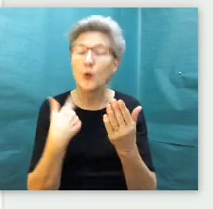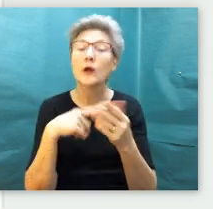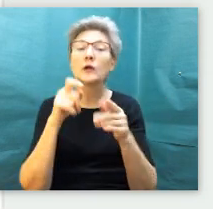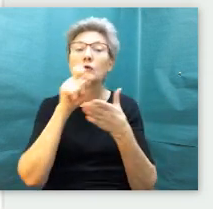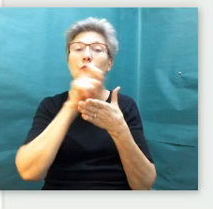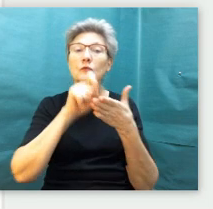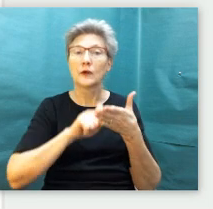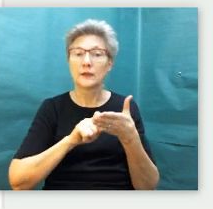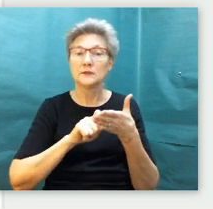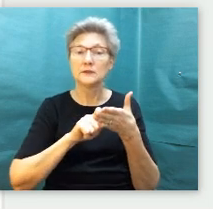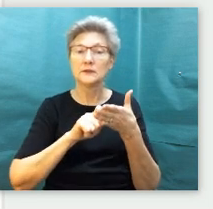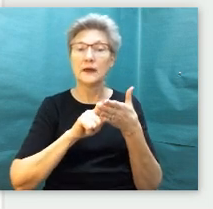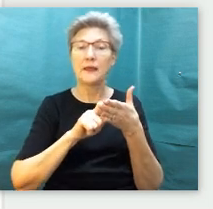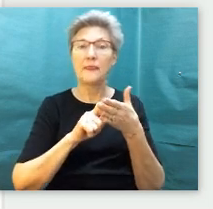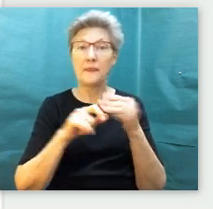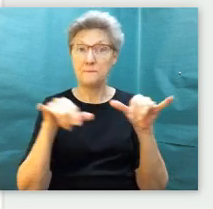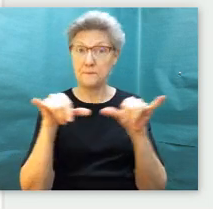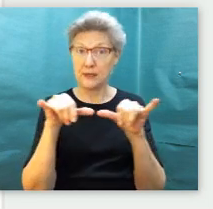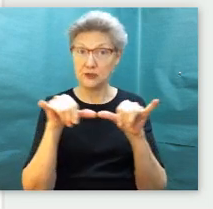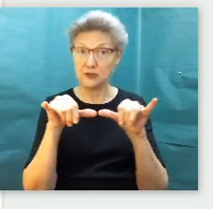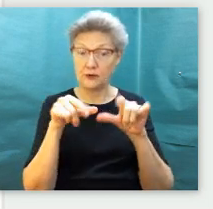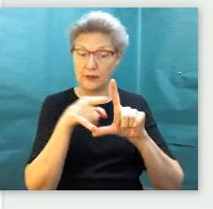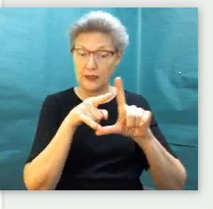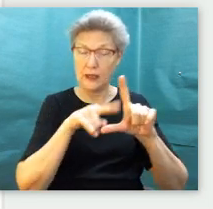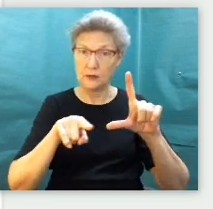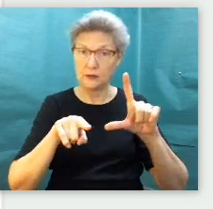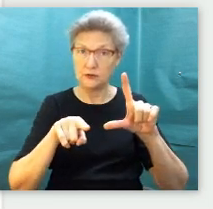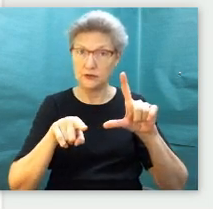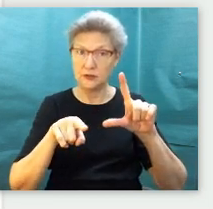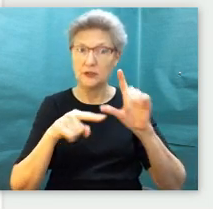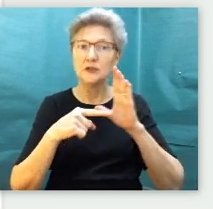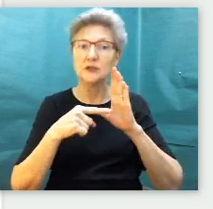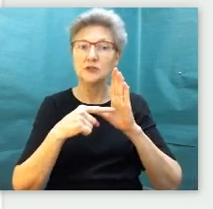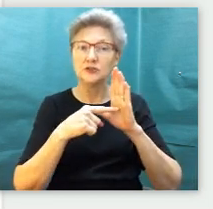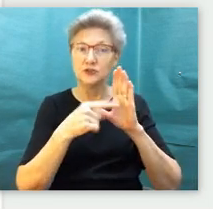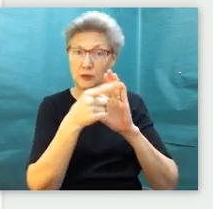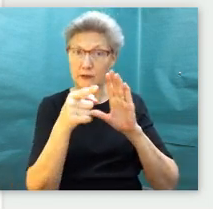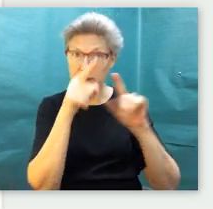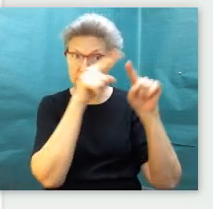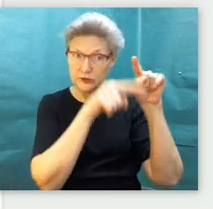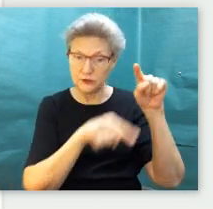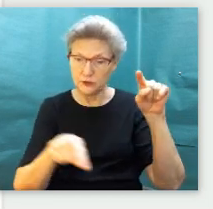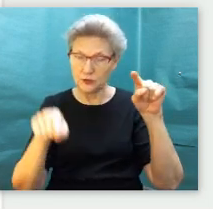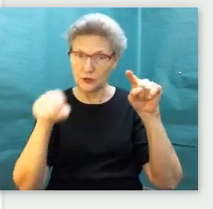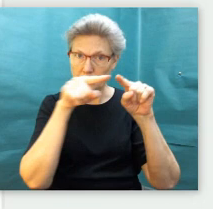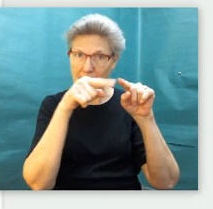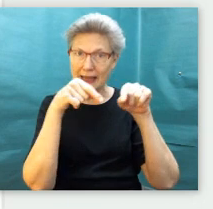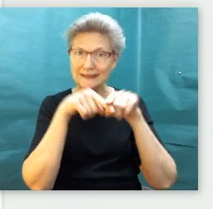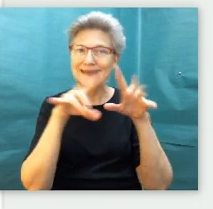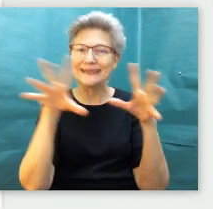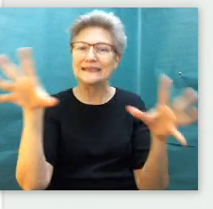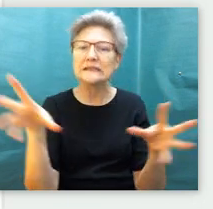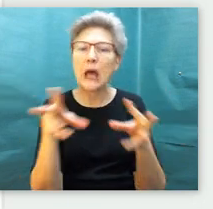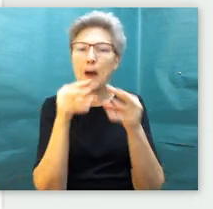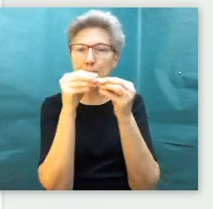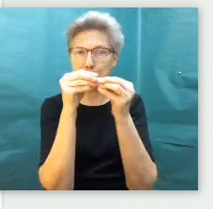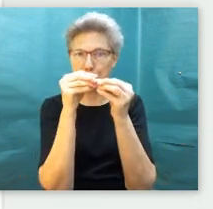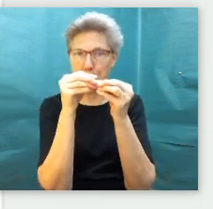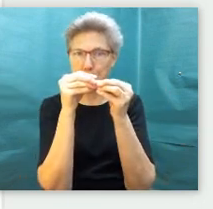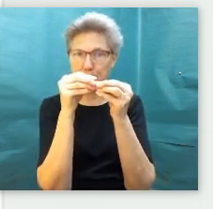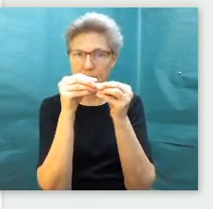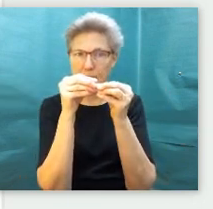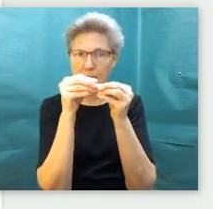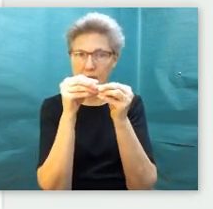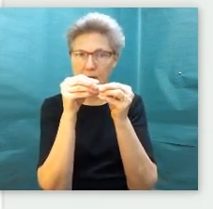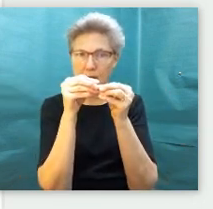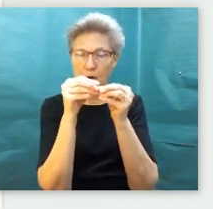write the measure of the angles shown in a circle as the sum. Now we'll need